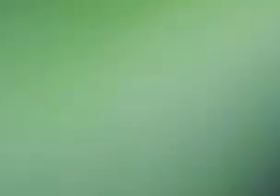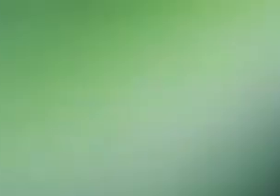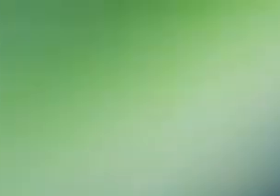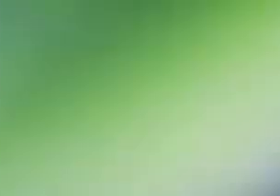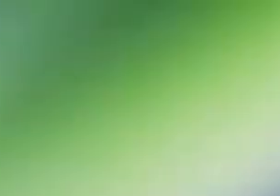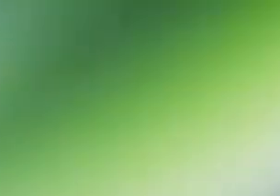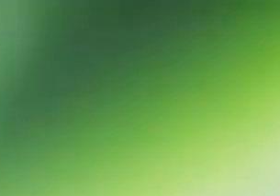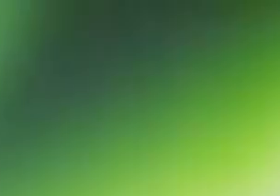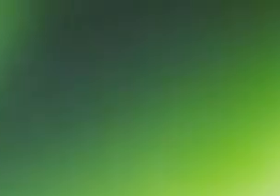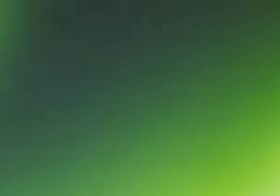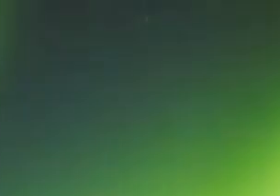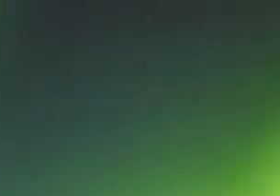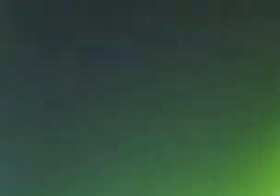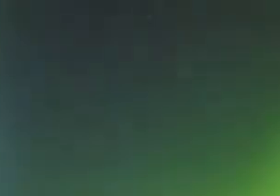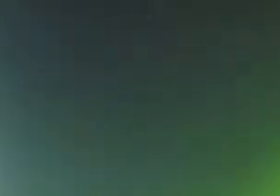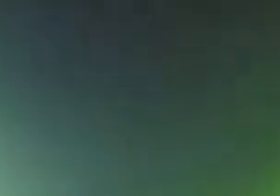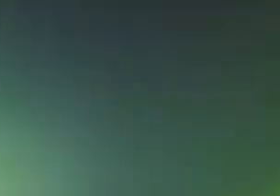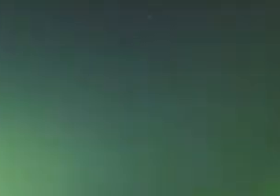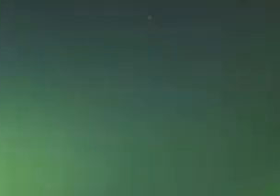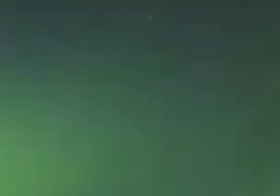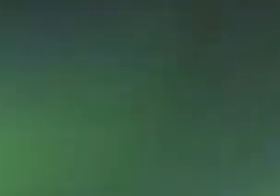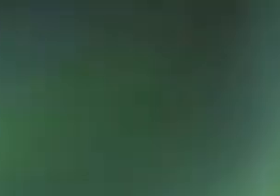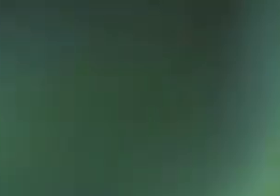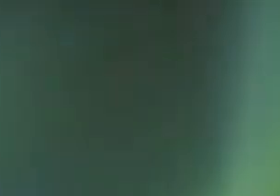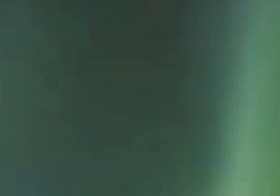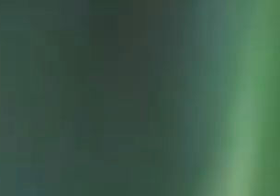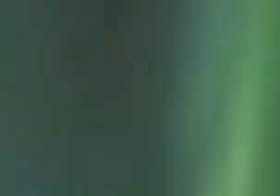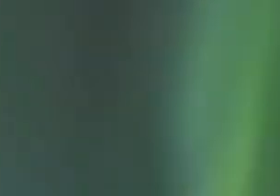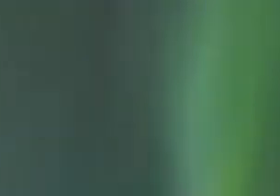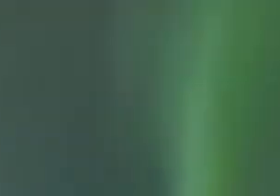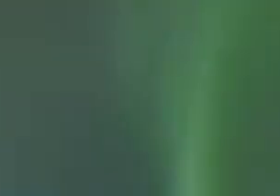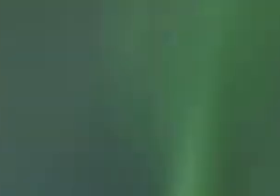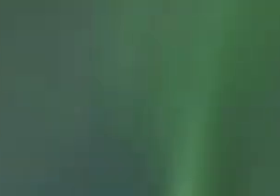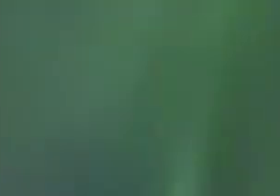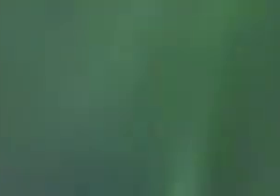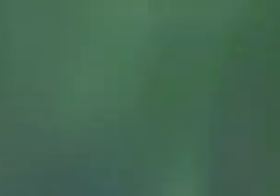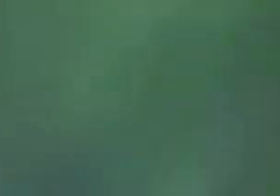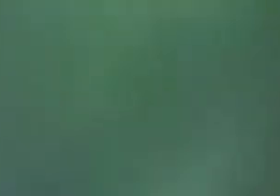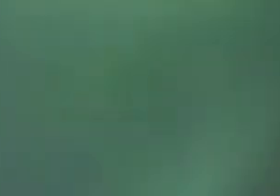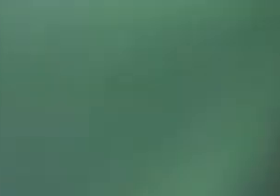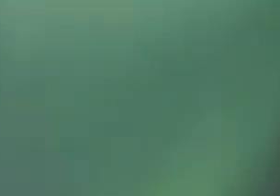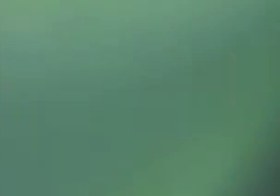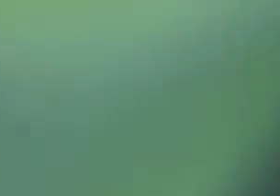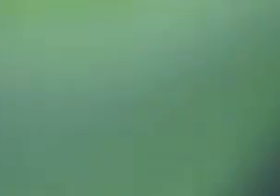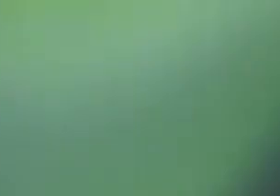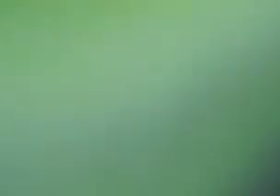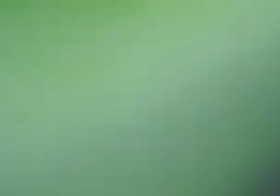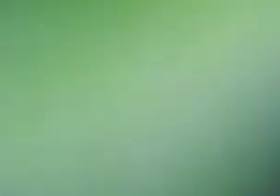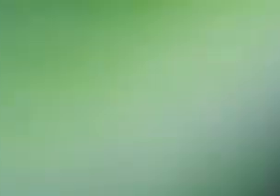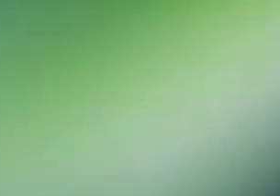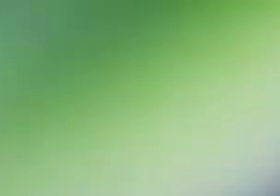going to navigate a little bit about how you could find all of this information via the Twin Rivers Unified School District